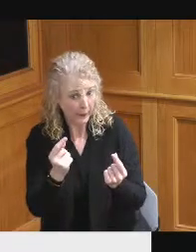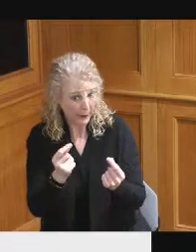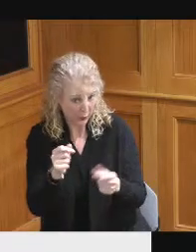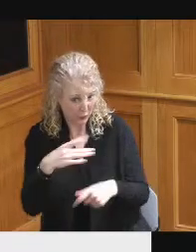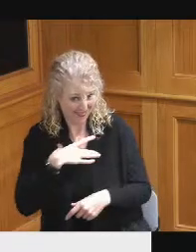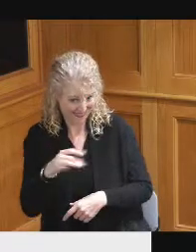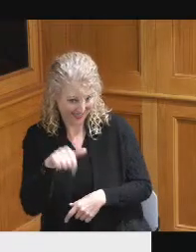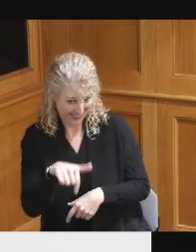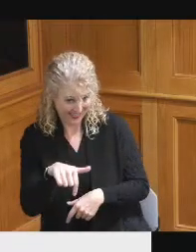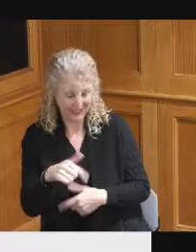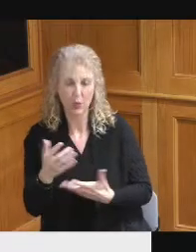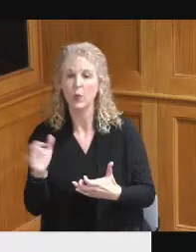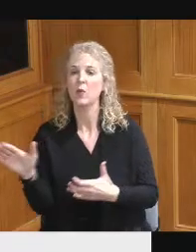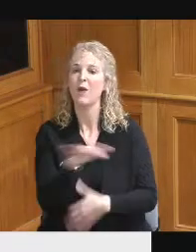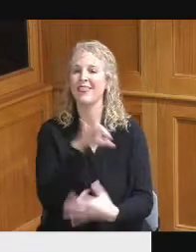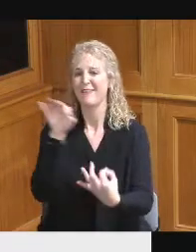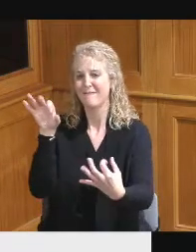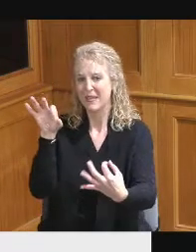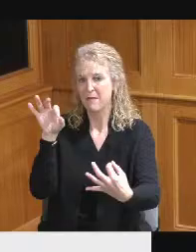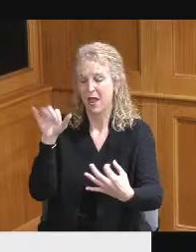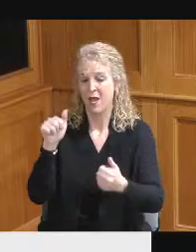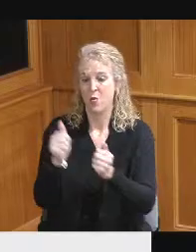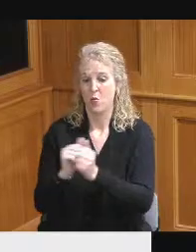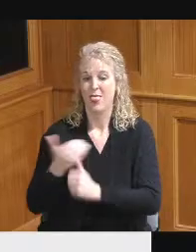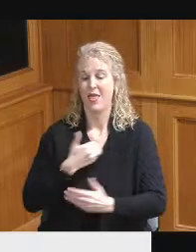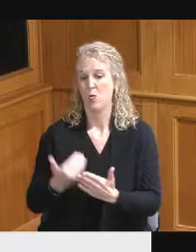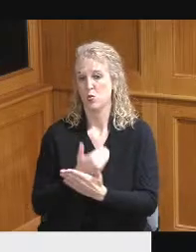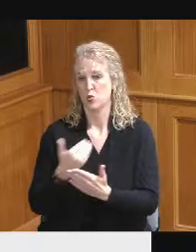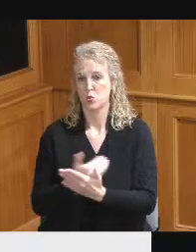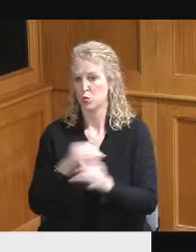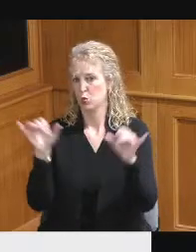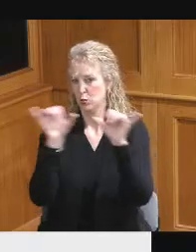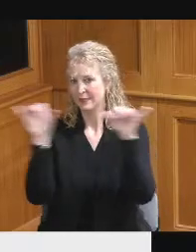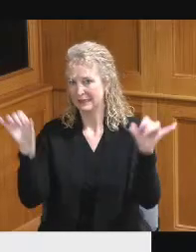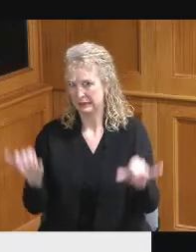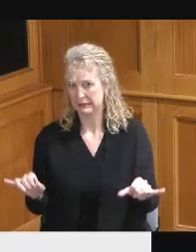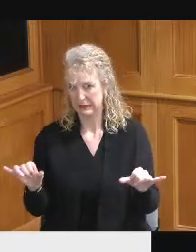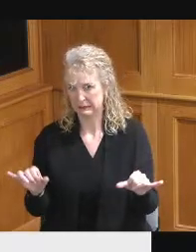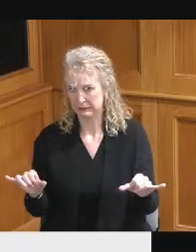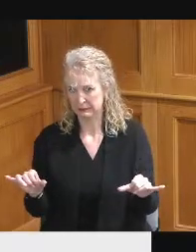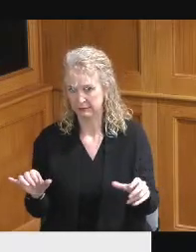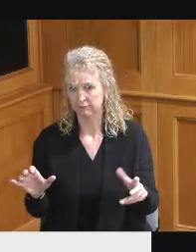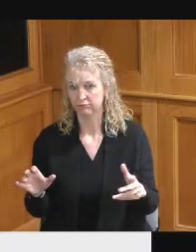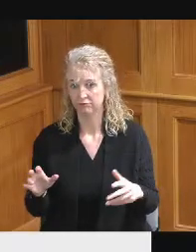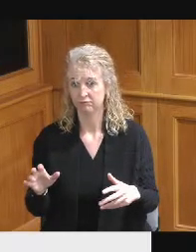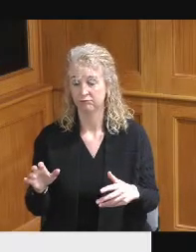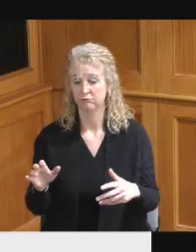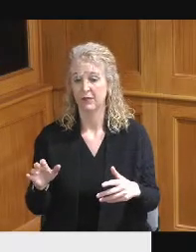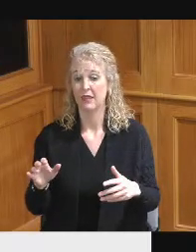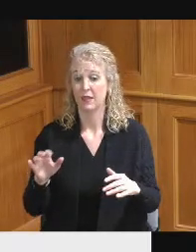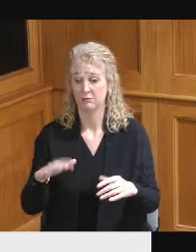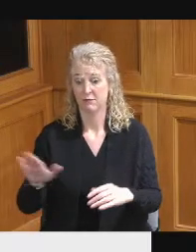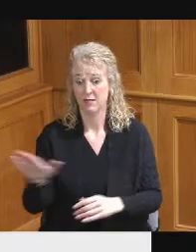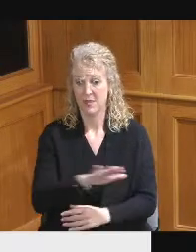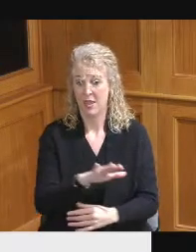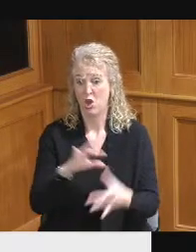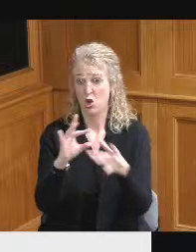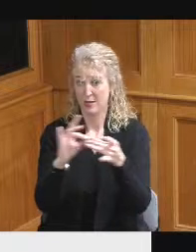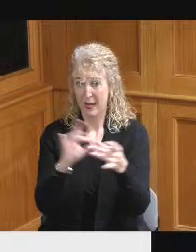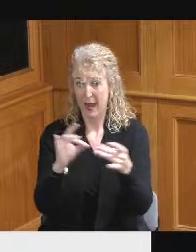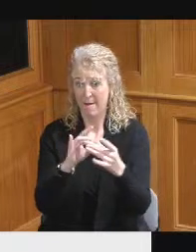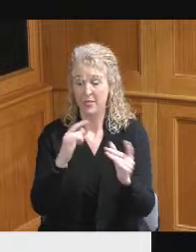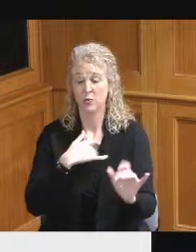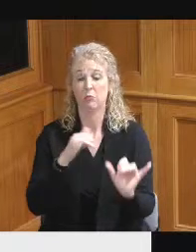to really gather feedback on the utility of the prototype, and then taking that back for improvement. So looking at how